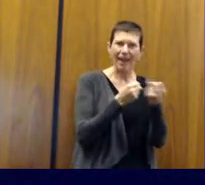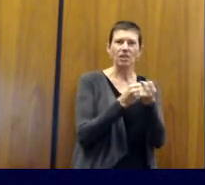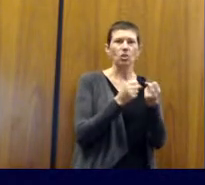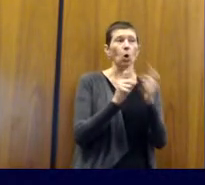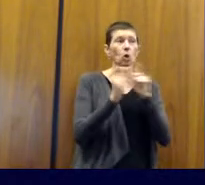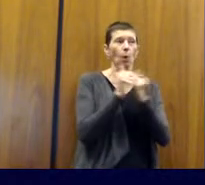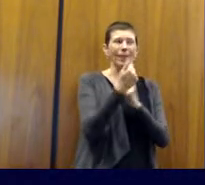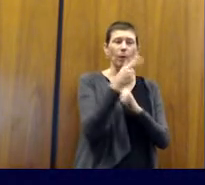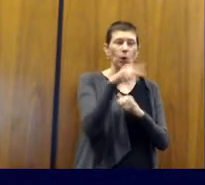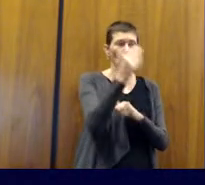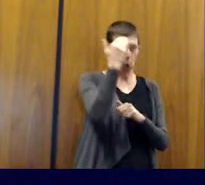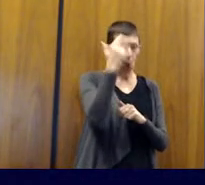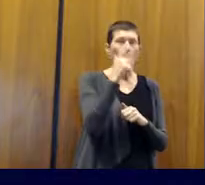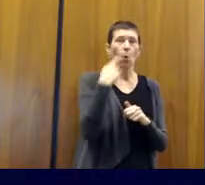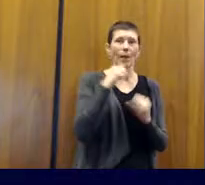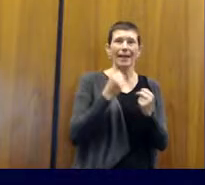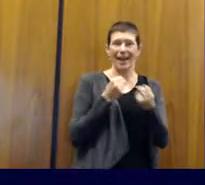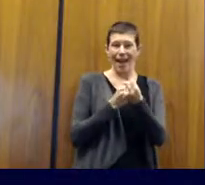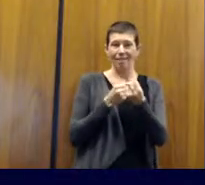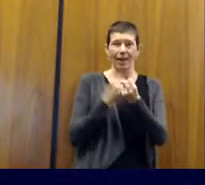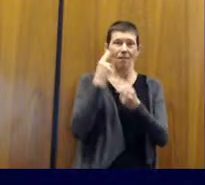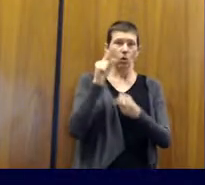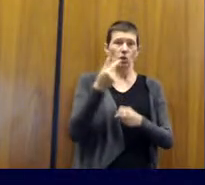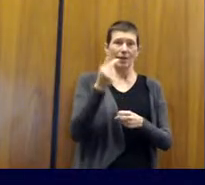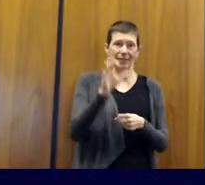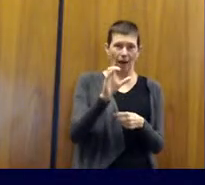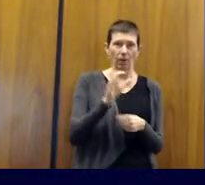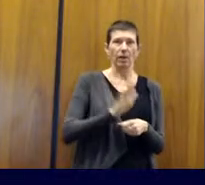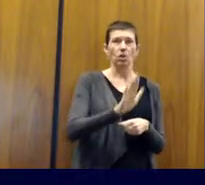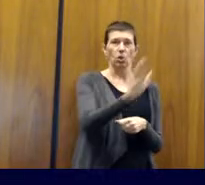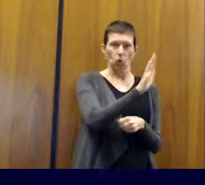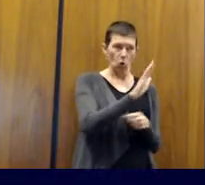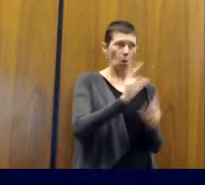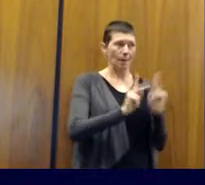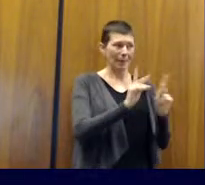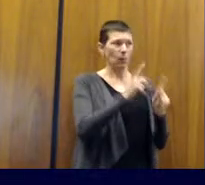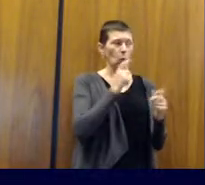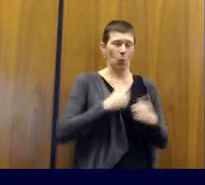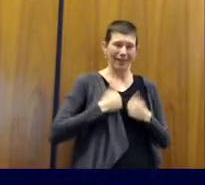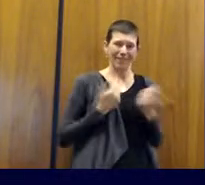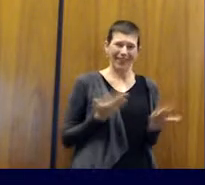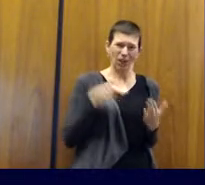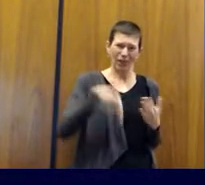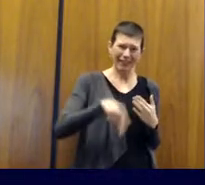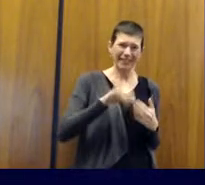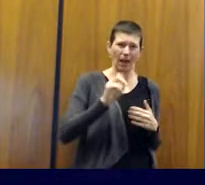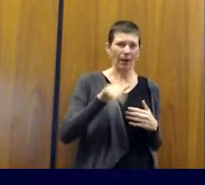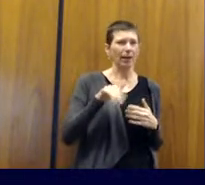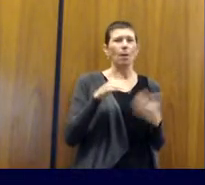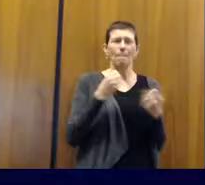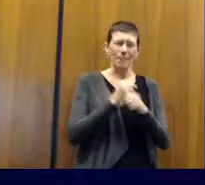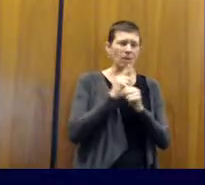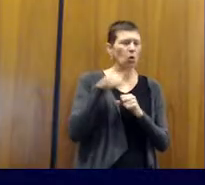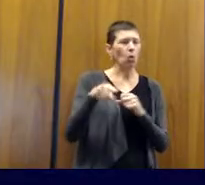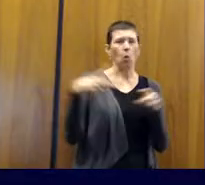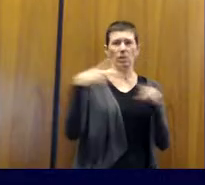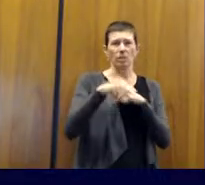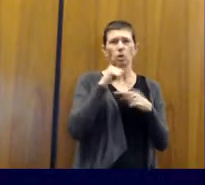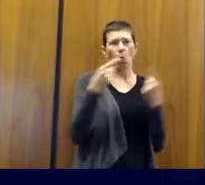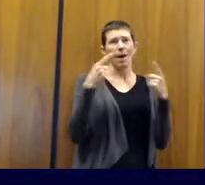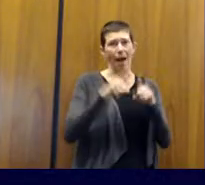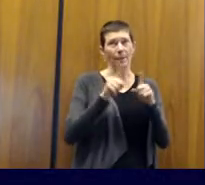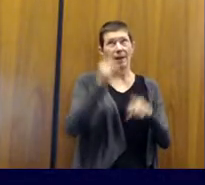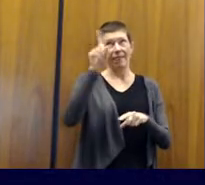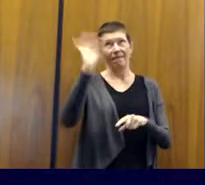know that we can advocate for Genesee County, your constituents, your residents, that these cuts don't happen at the federal